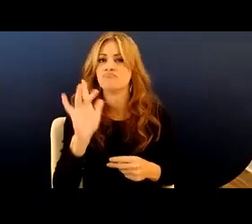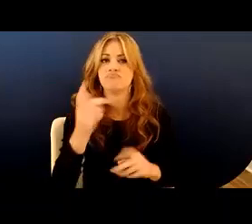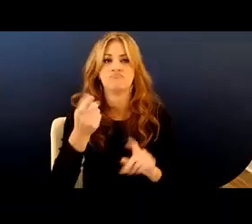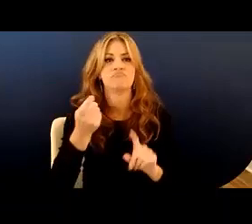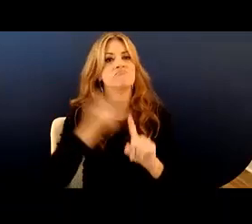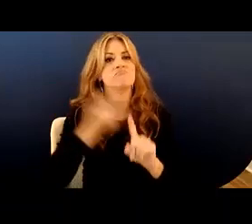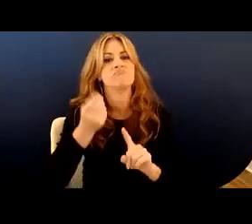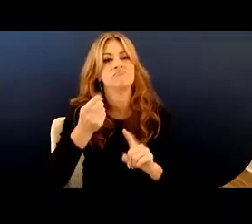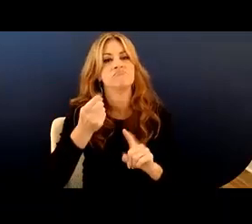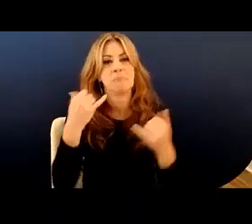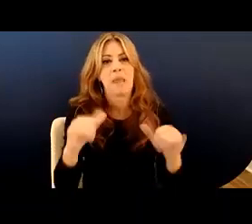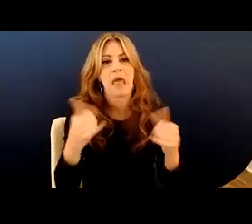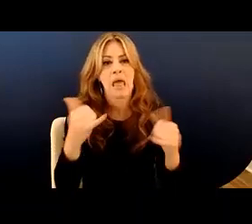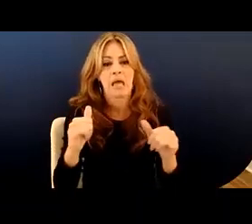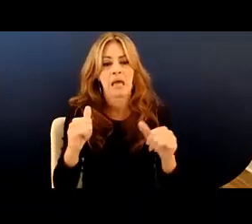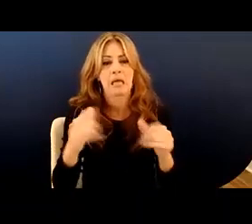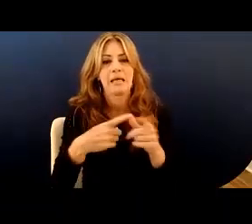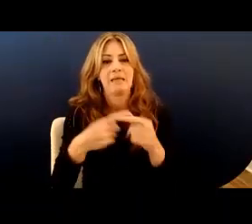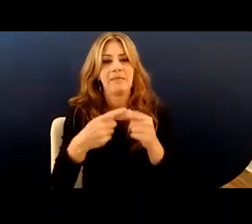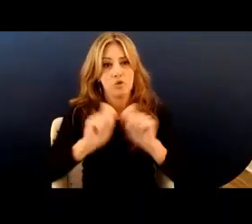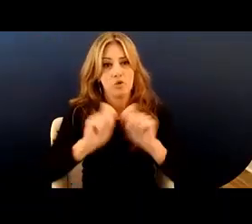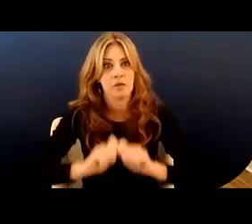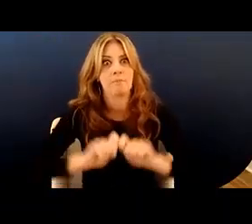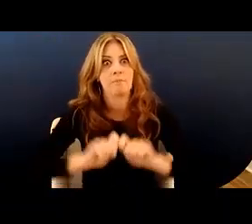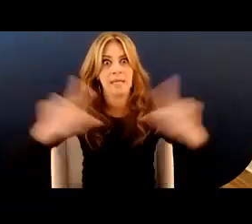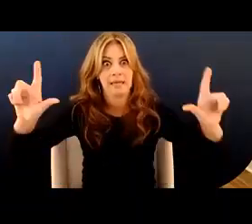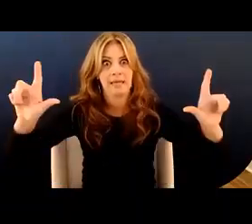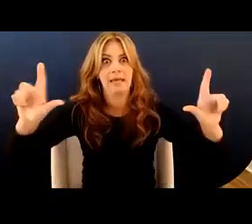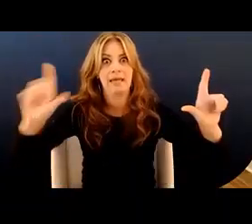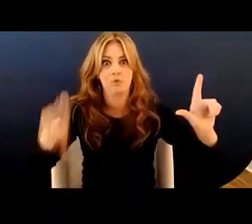can also expand it to fill the screen.